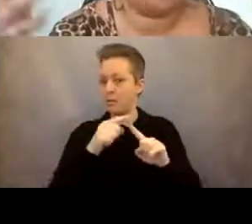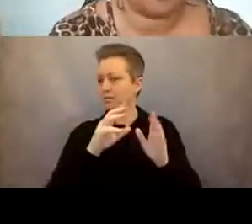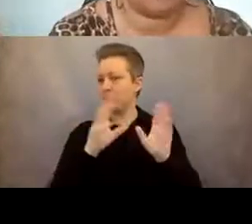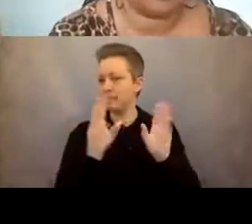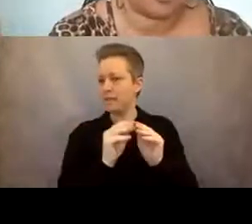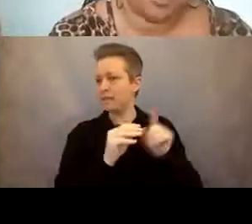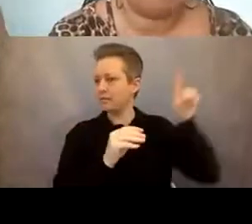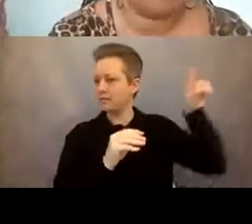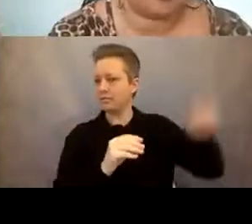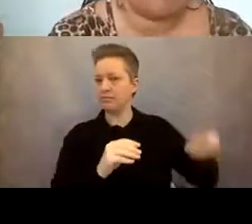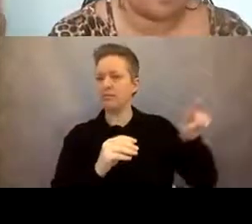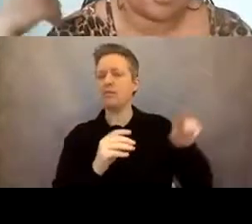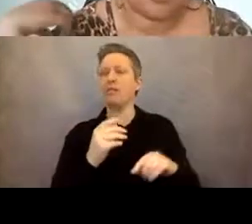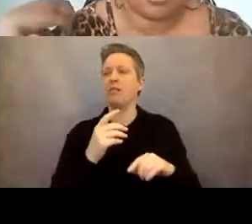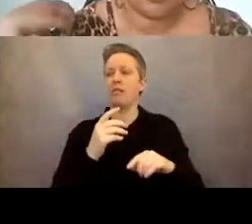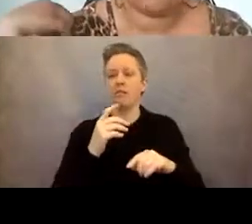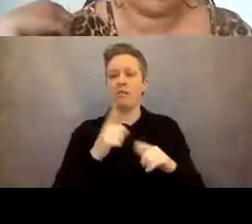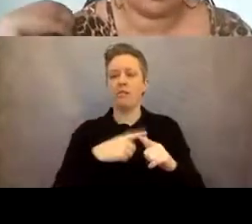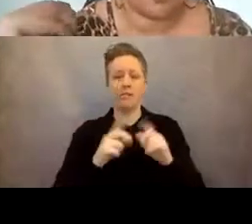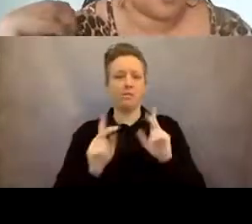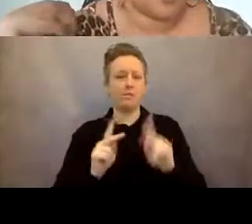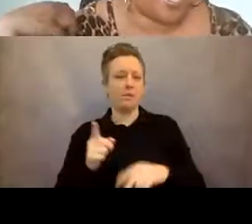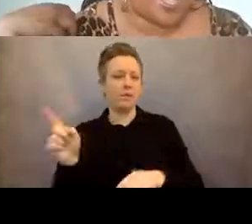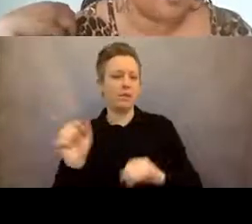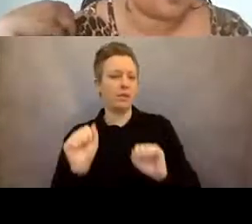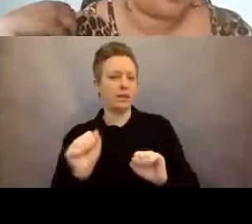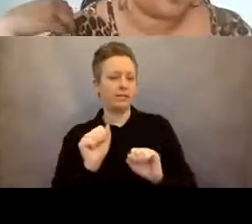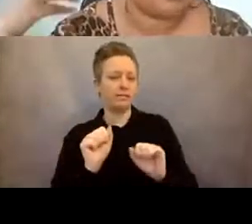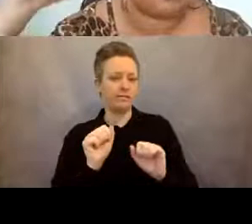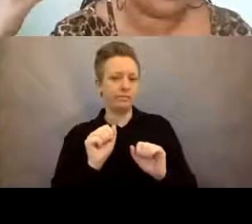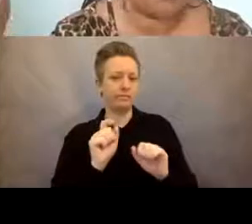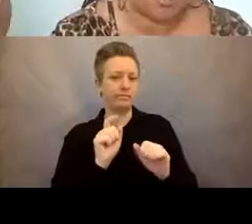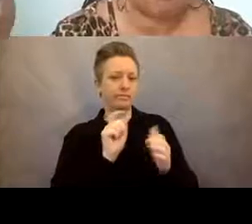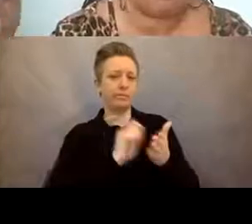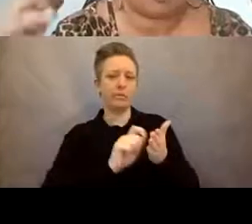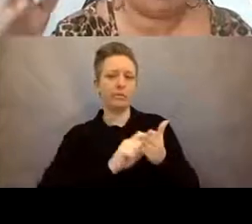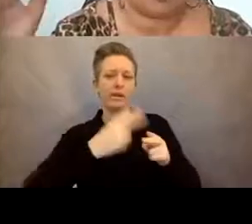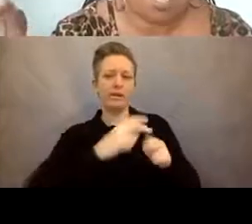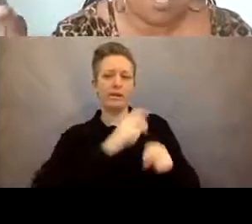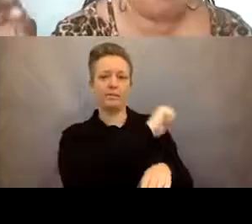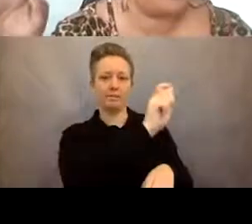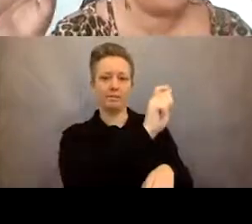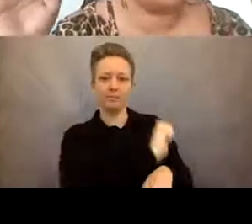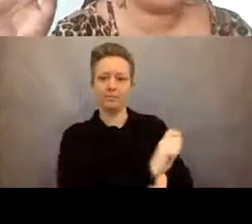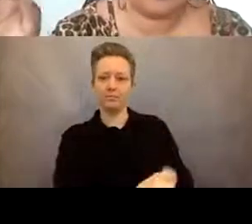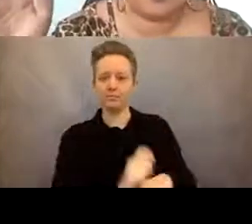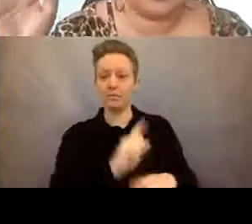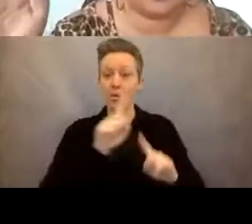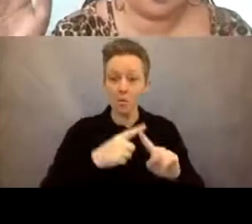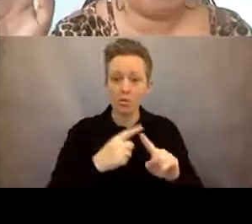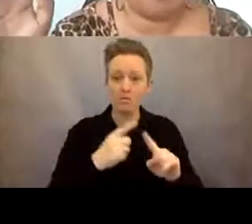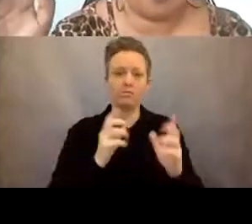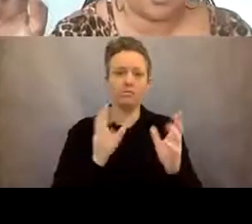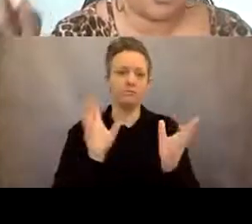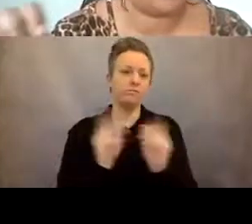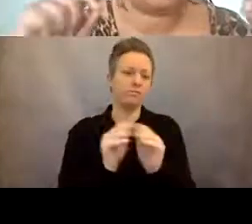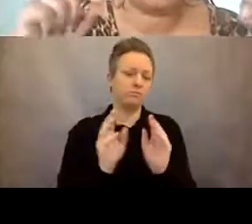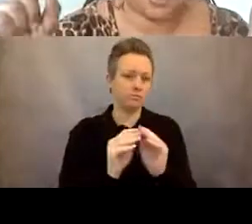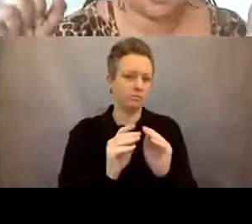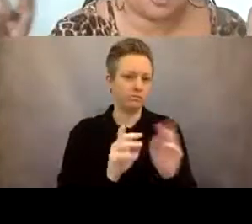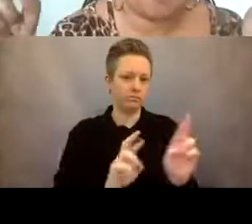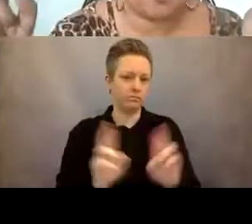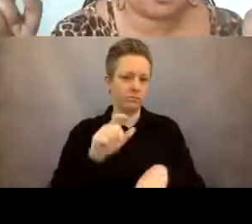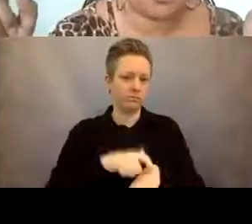their name into whatever slot fit them best. So I had certain survivors that would come literally every